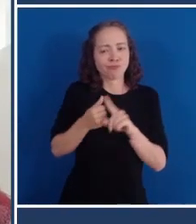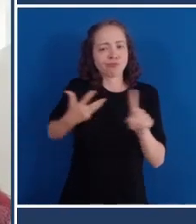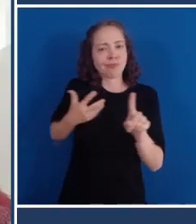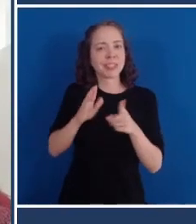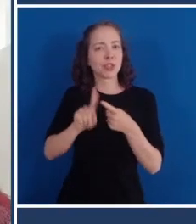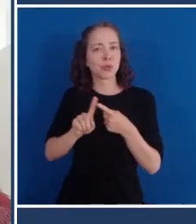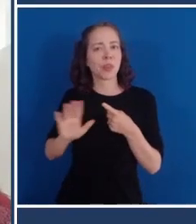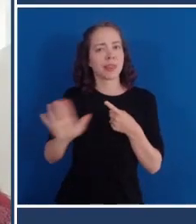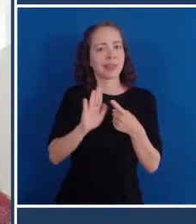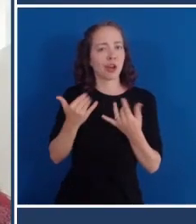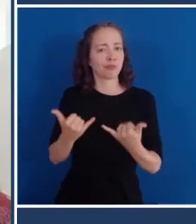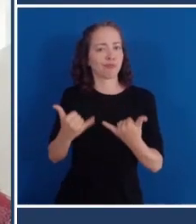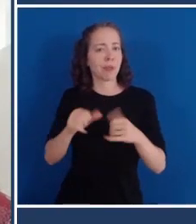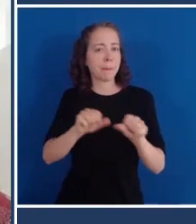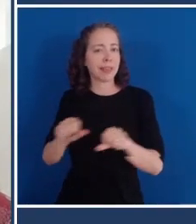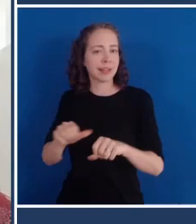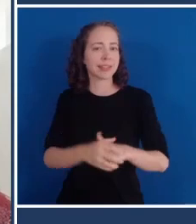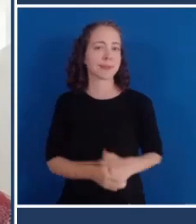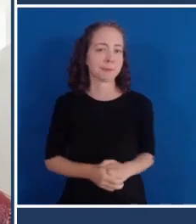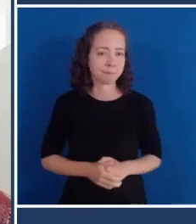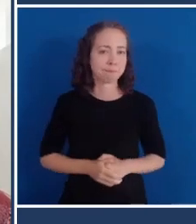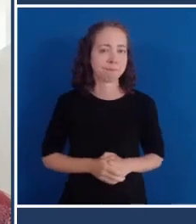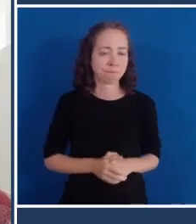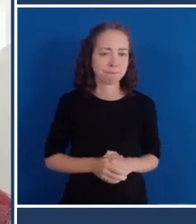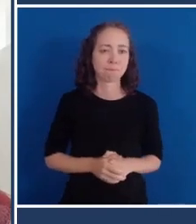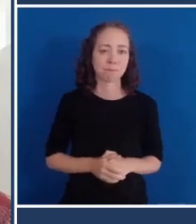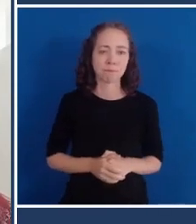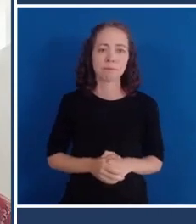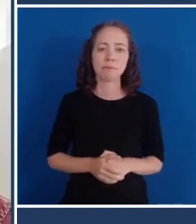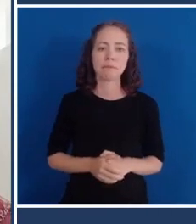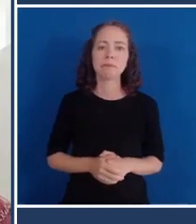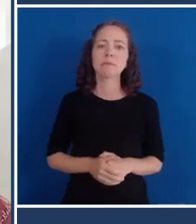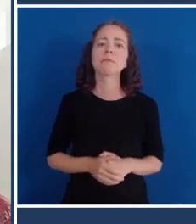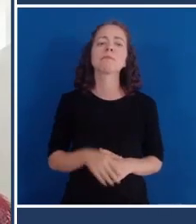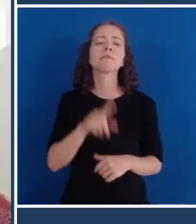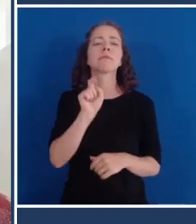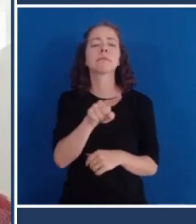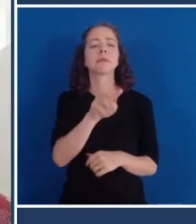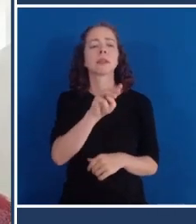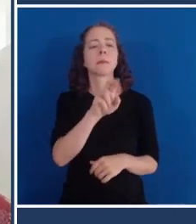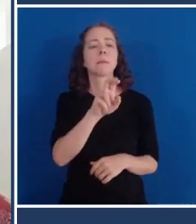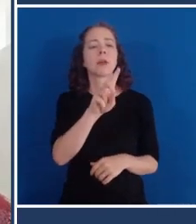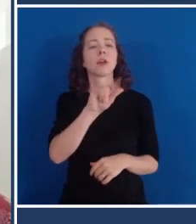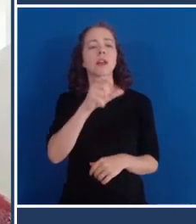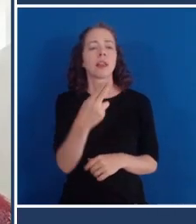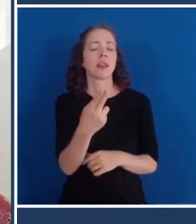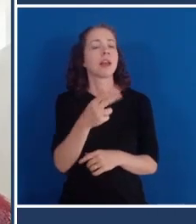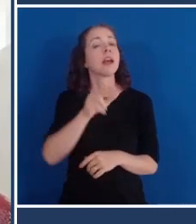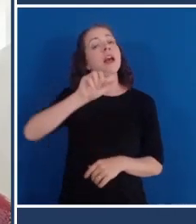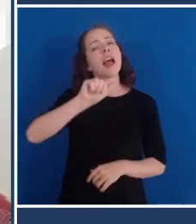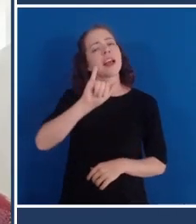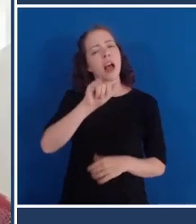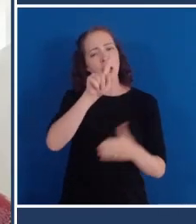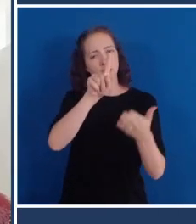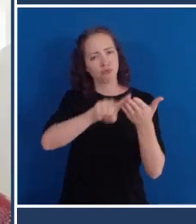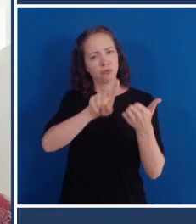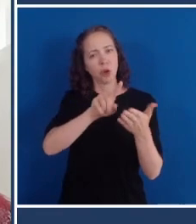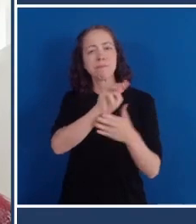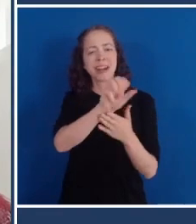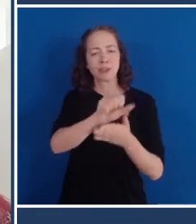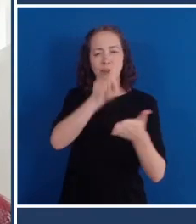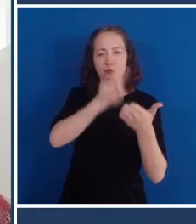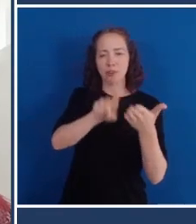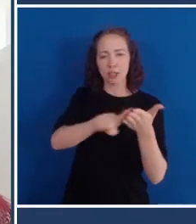And Meredith, how has Microsoft's research focus on AI and disability influenced the rest of the